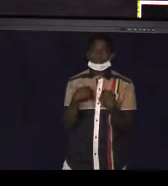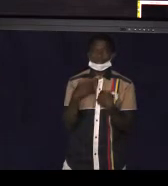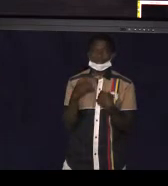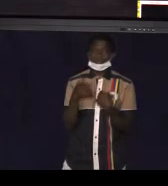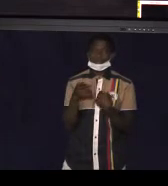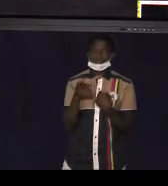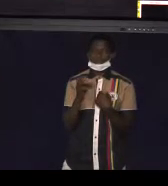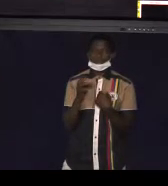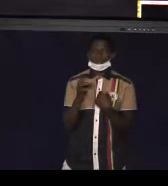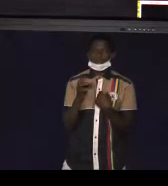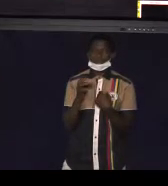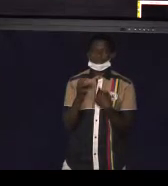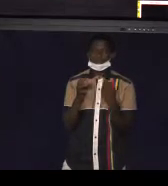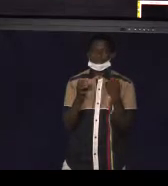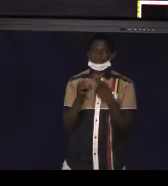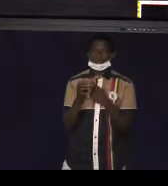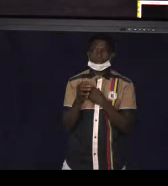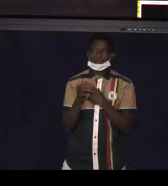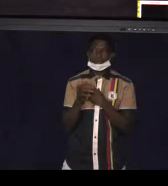here.